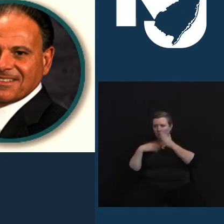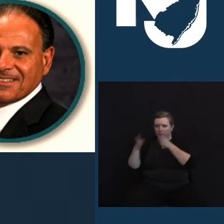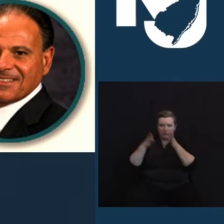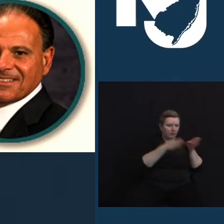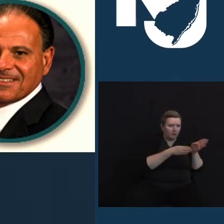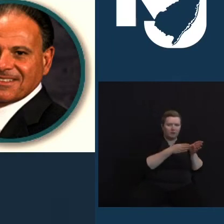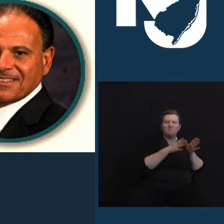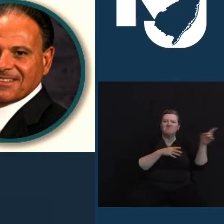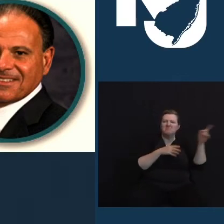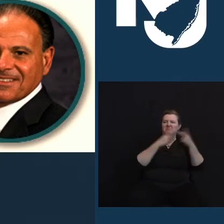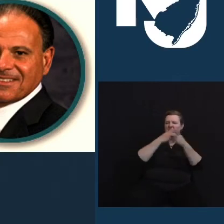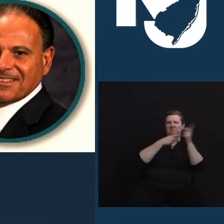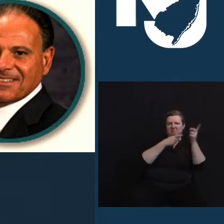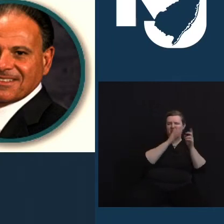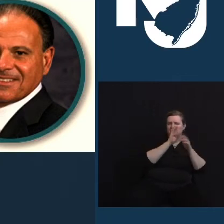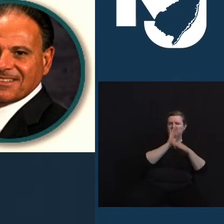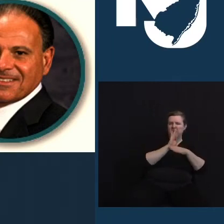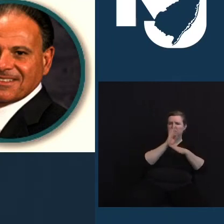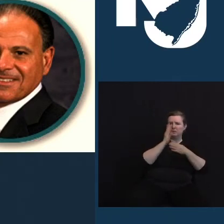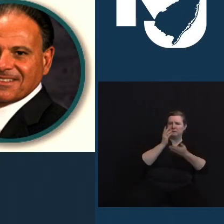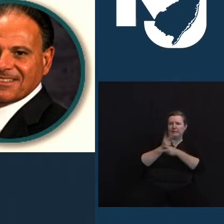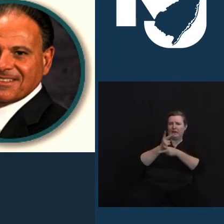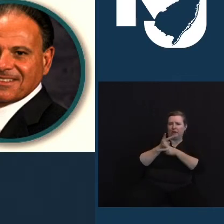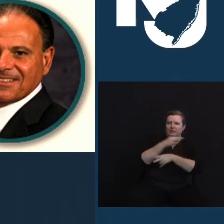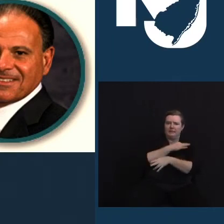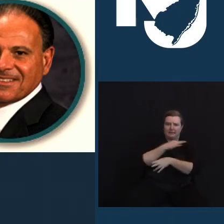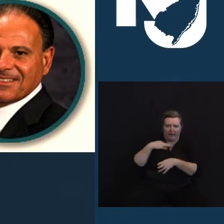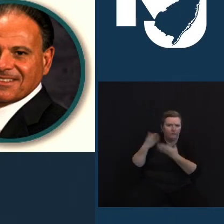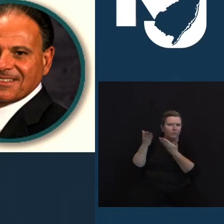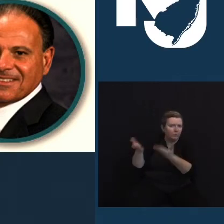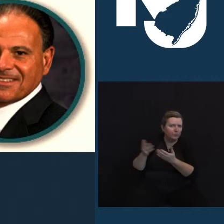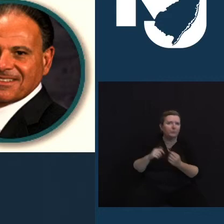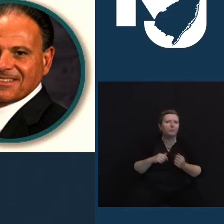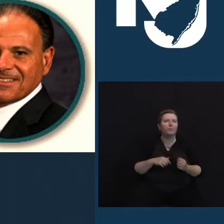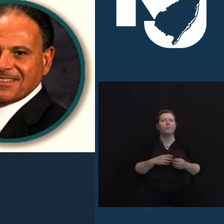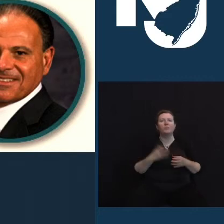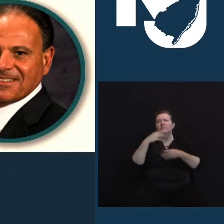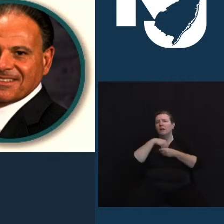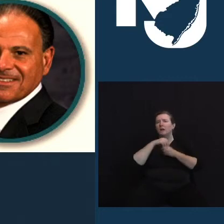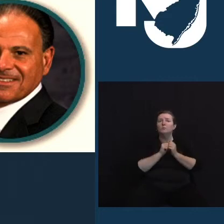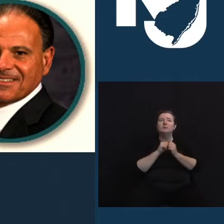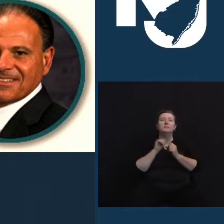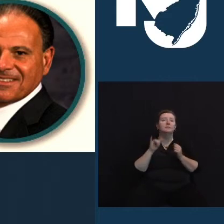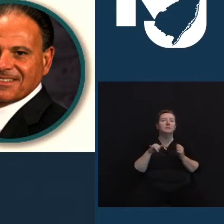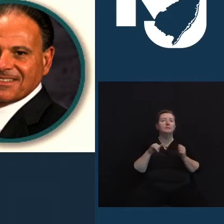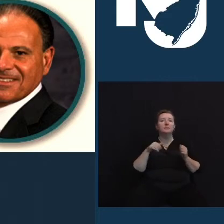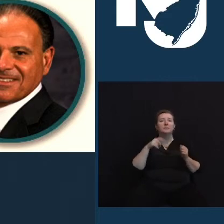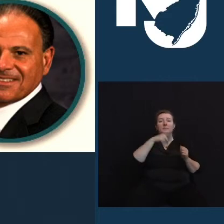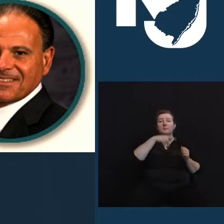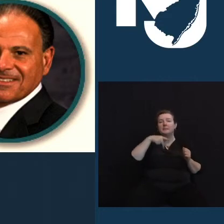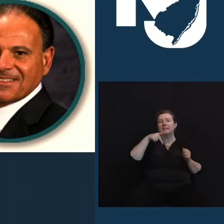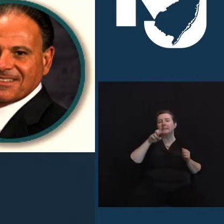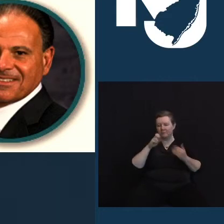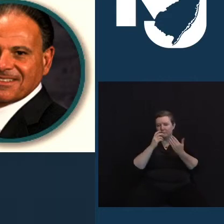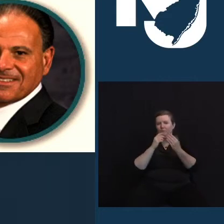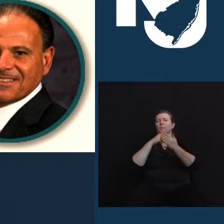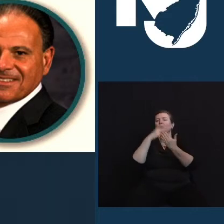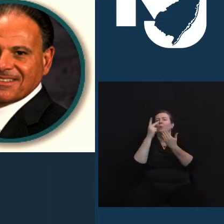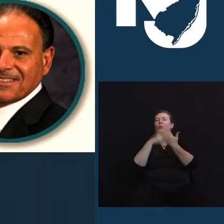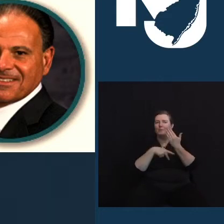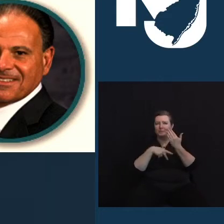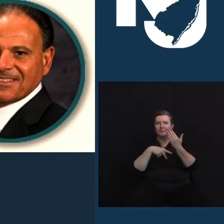skills. Peer Practice Solutions participated in the discount PPE program offered by the New Jersey Economic Development Authority,